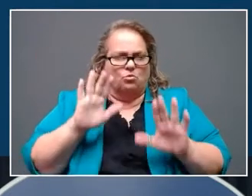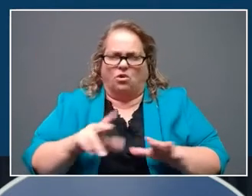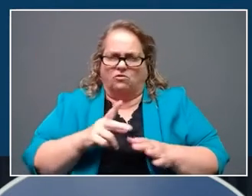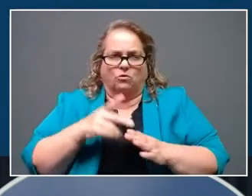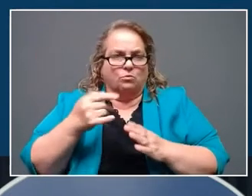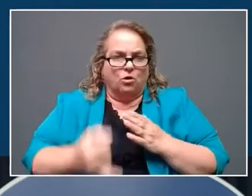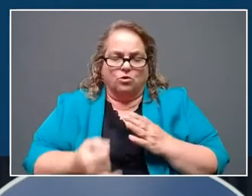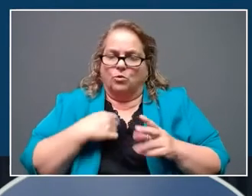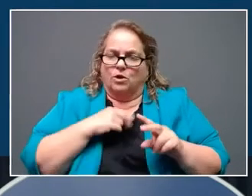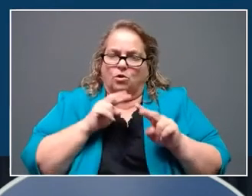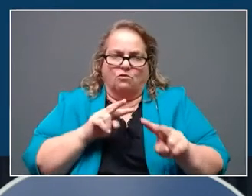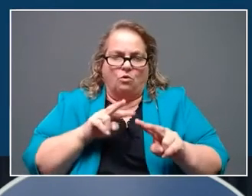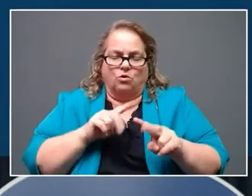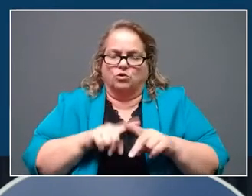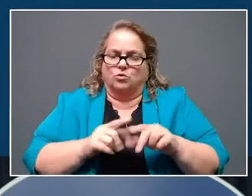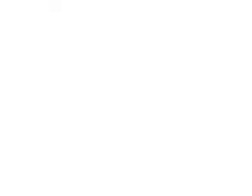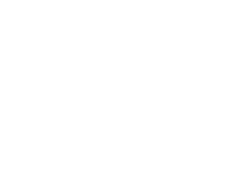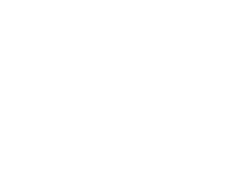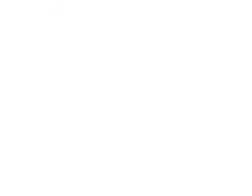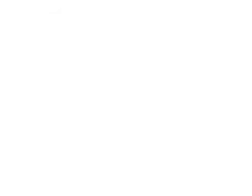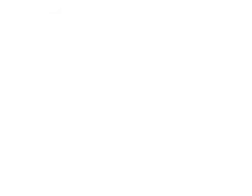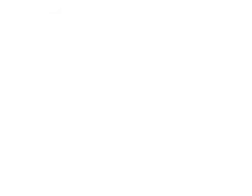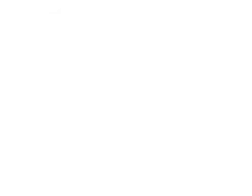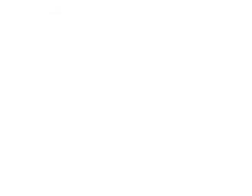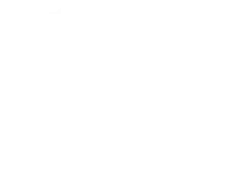to helping the company continue to grow.